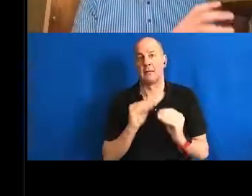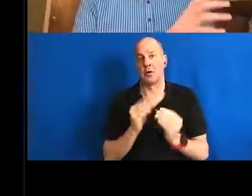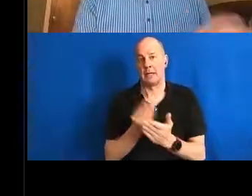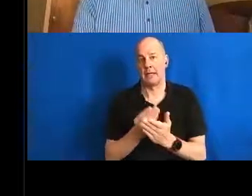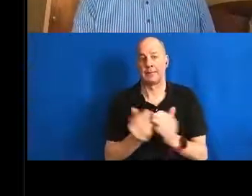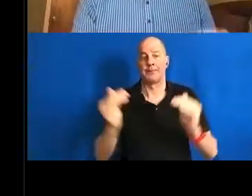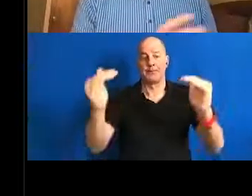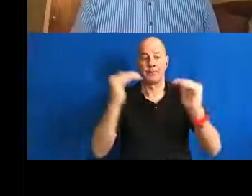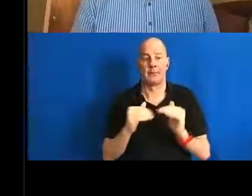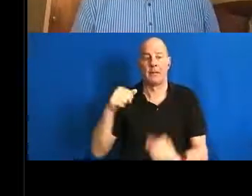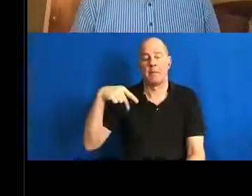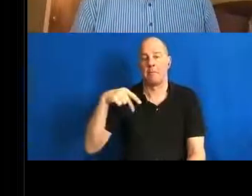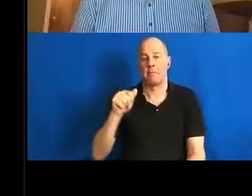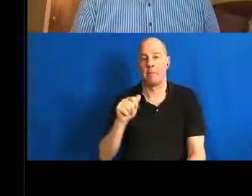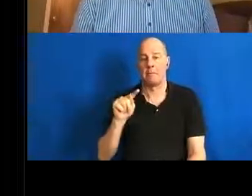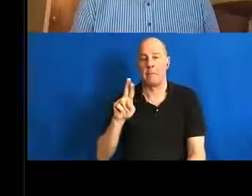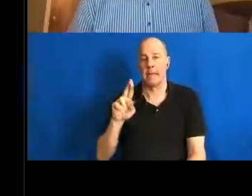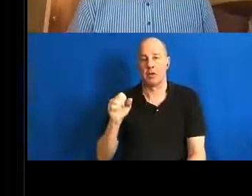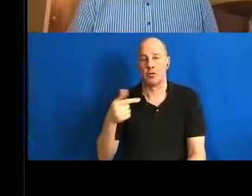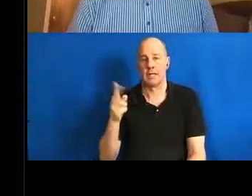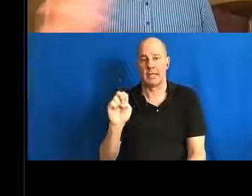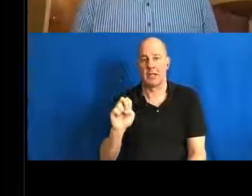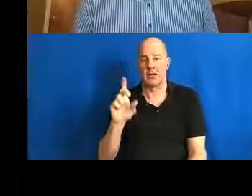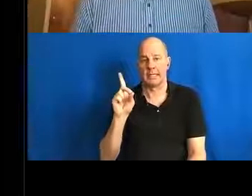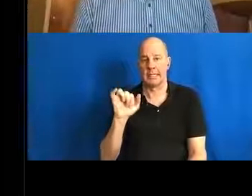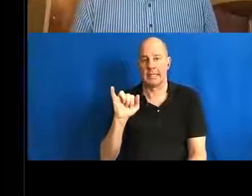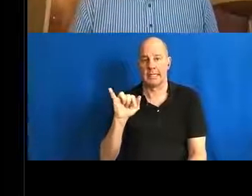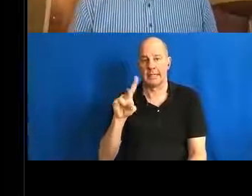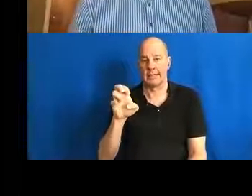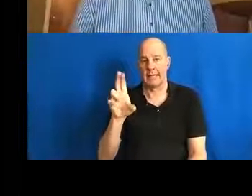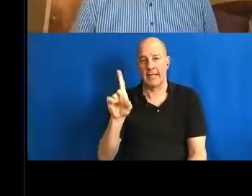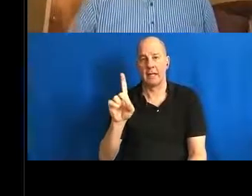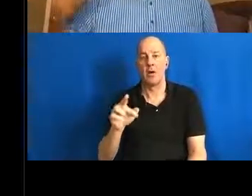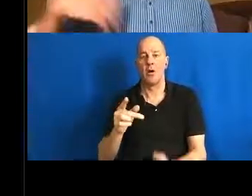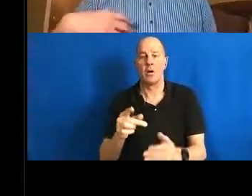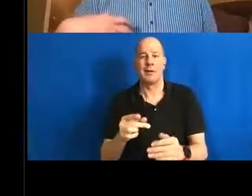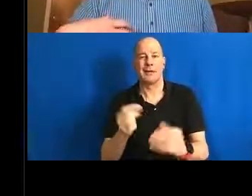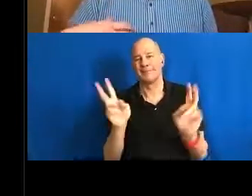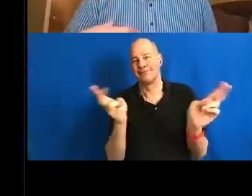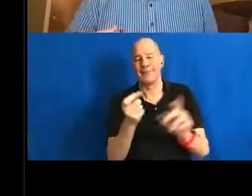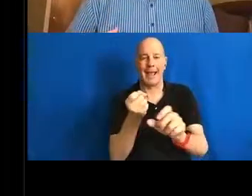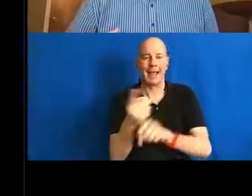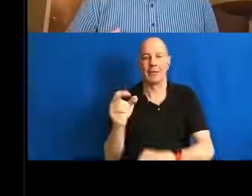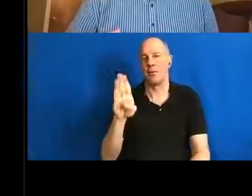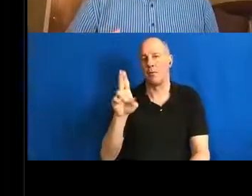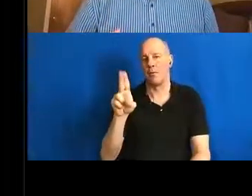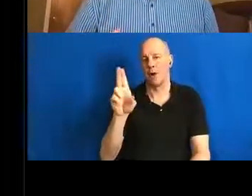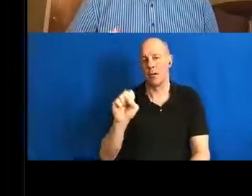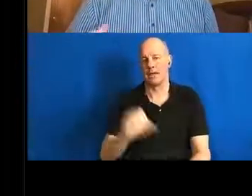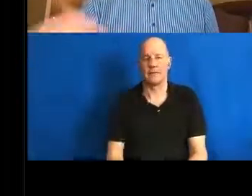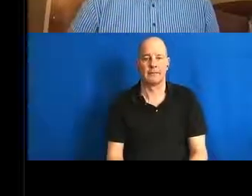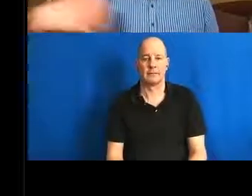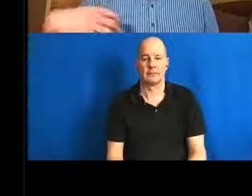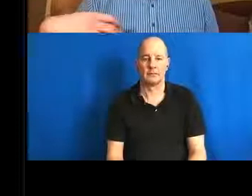dividend is a distribution that the cooperative pays its members. It's sort of like the annual bonus. So that's what we call that,